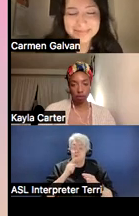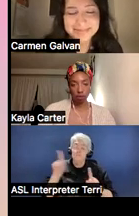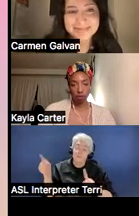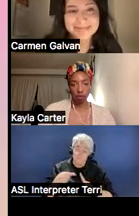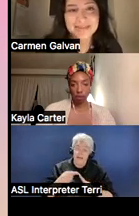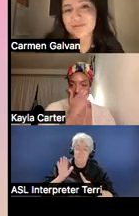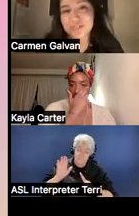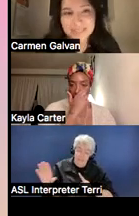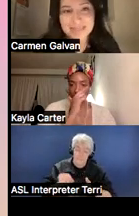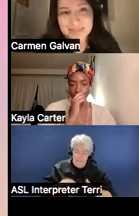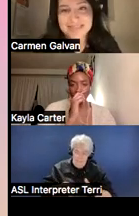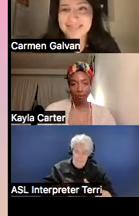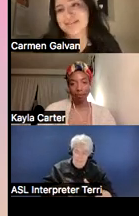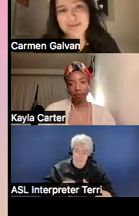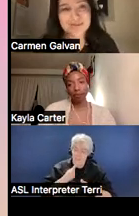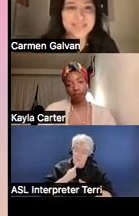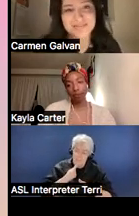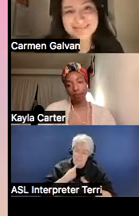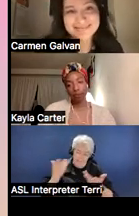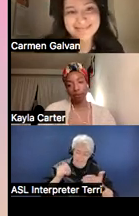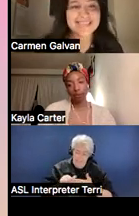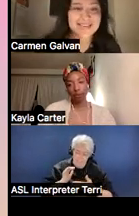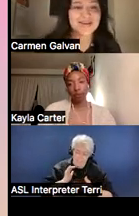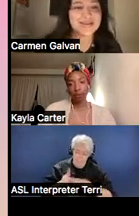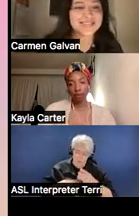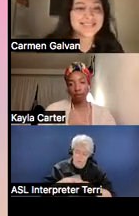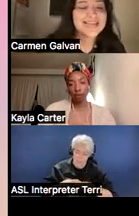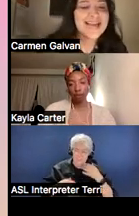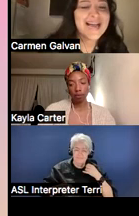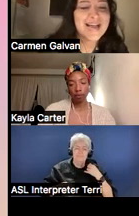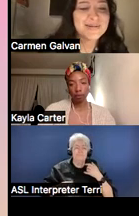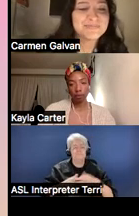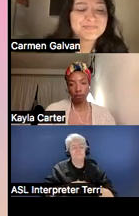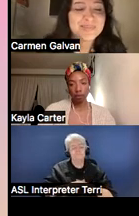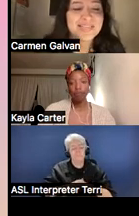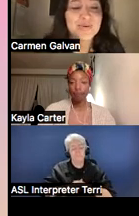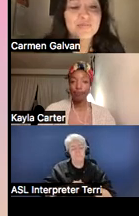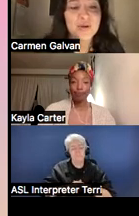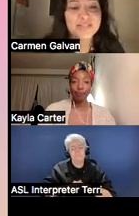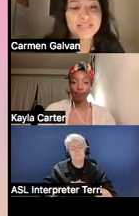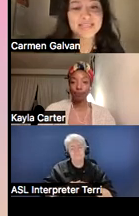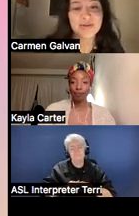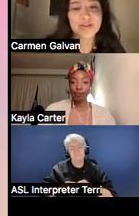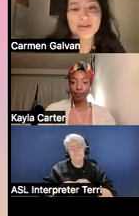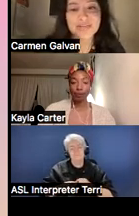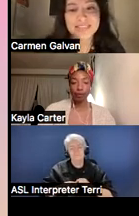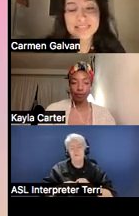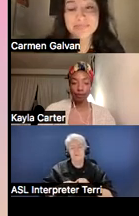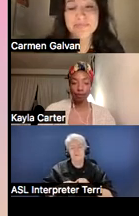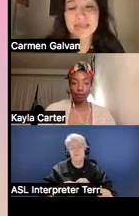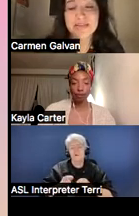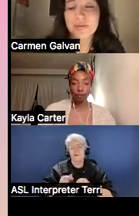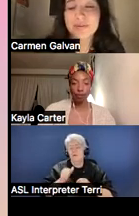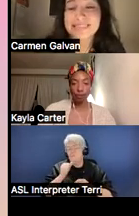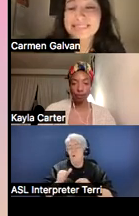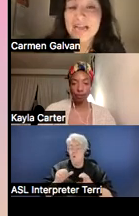money, unfortunately, because that's the world we live in, that's how that works. So avoid things like work outings that need to